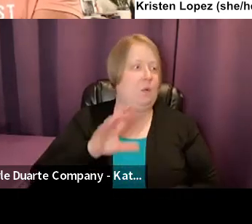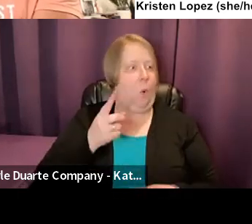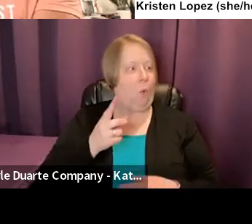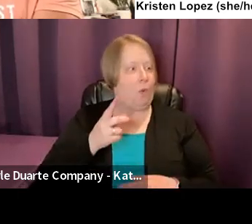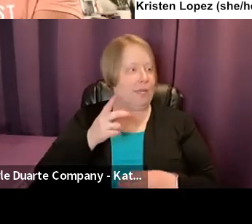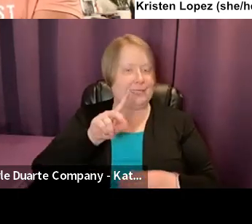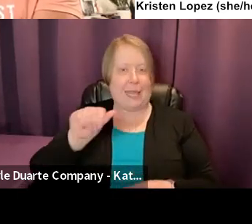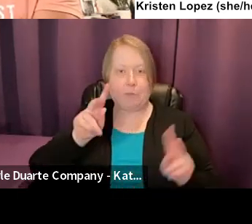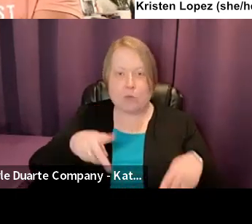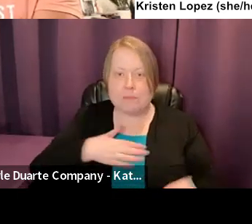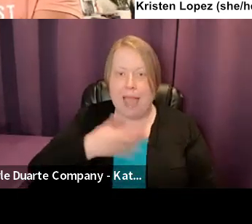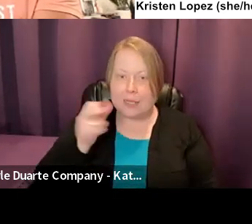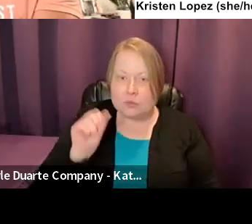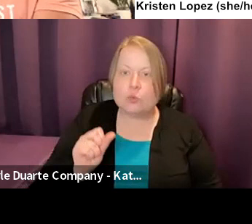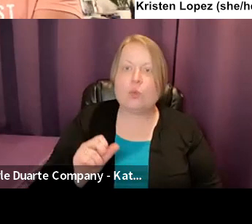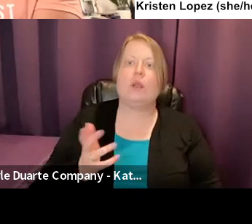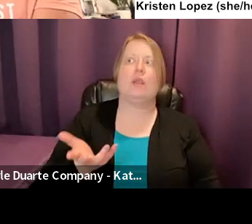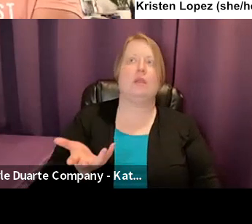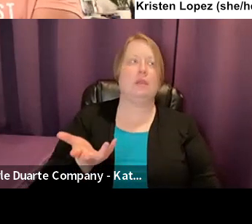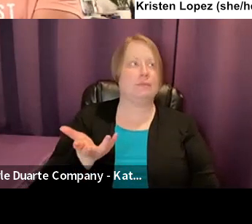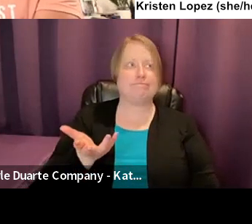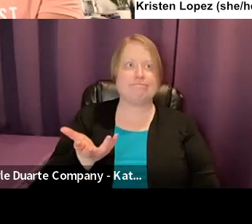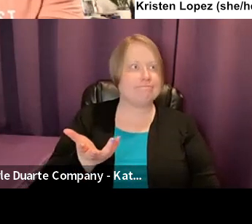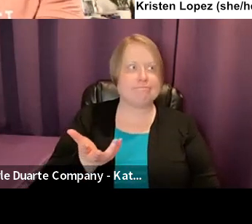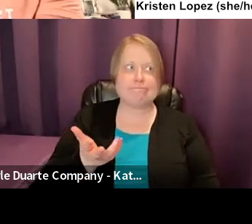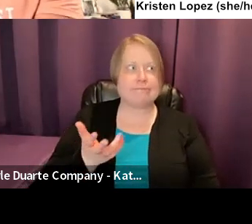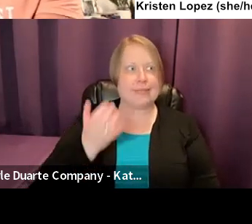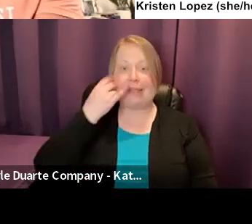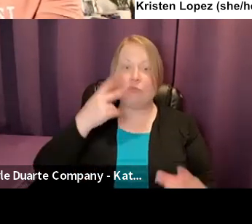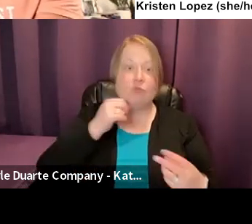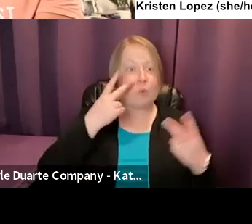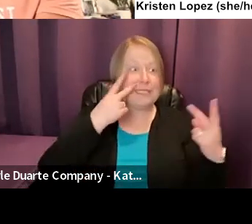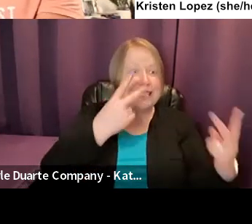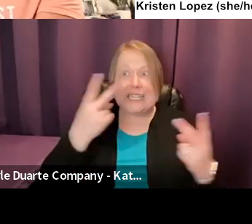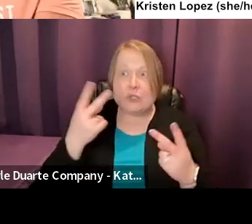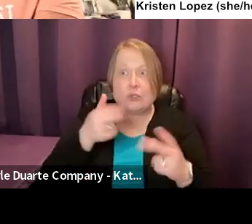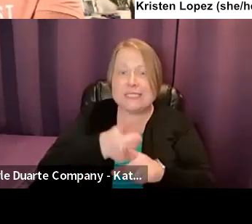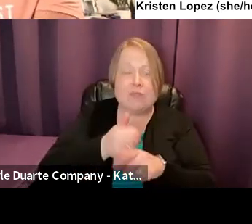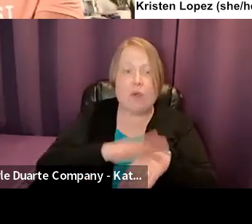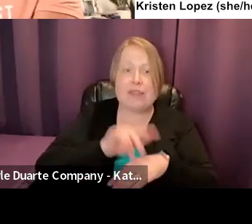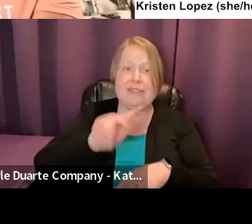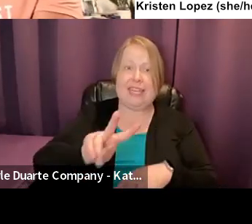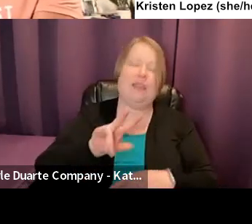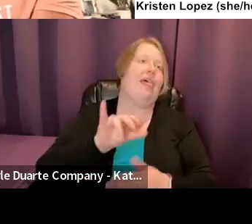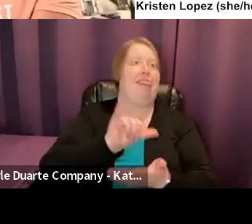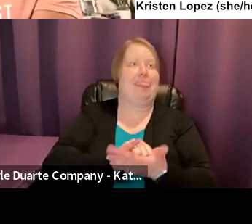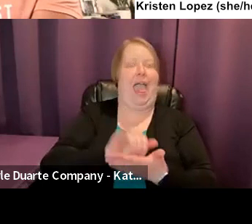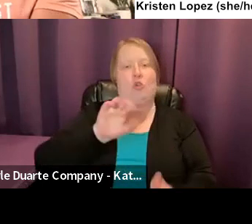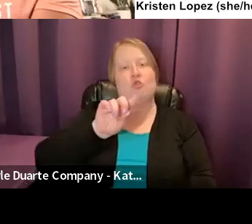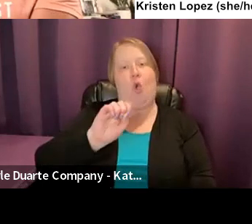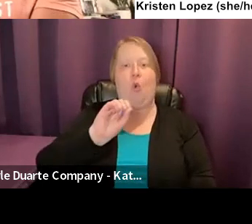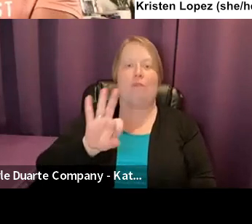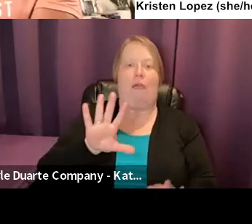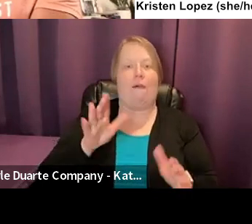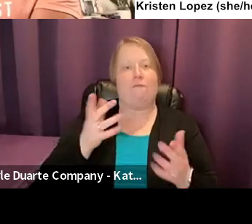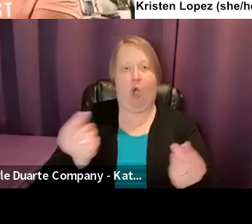school, you know, when you don't see yourself on TV, those codes of conduct don't exist. You know, I